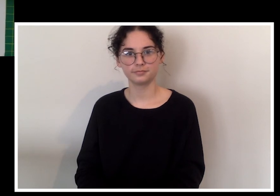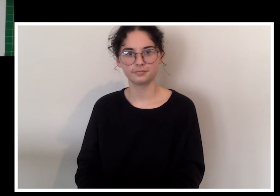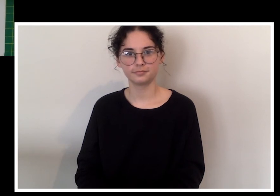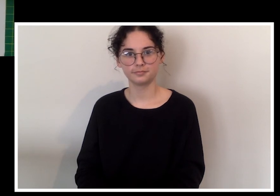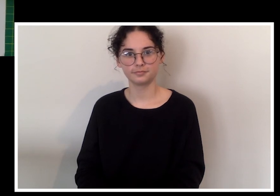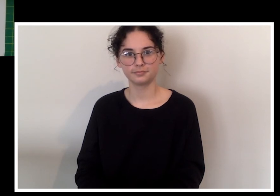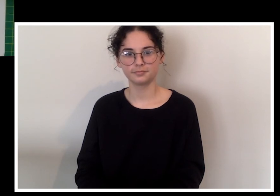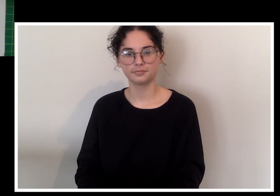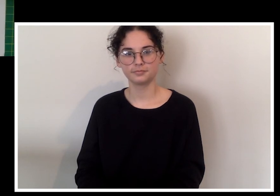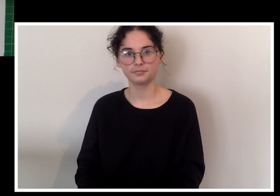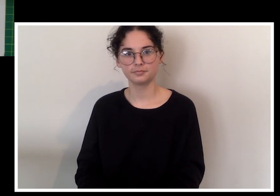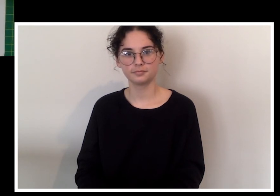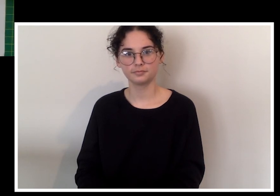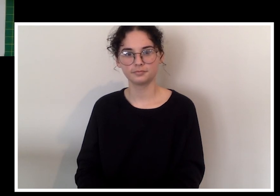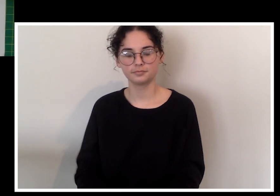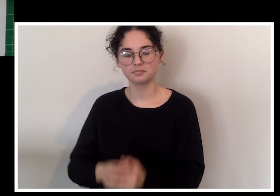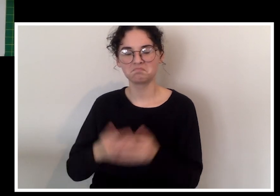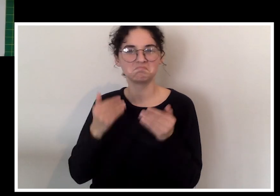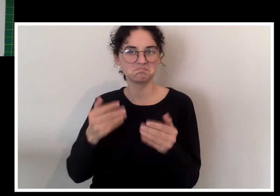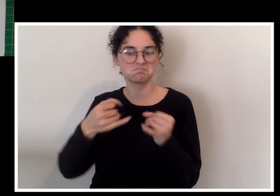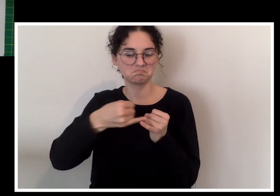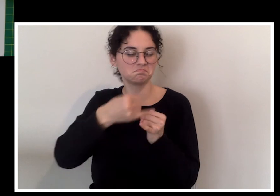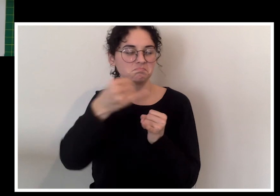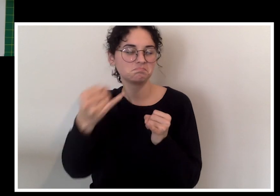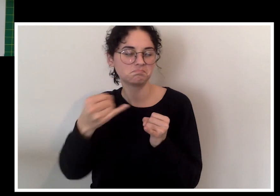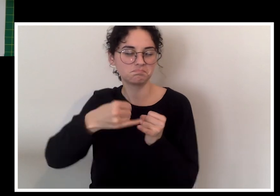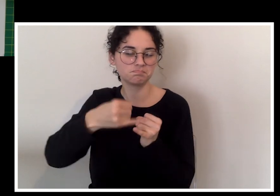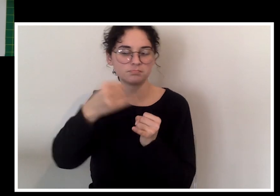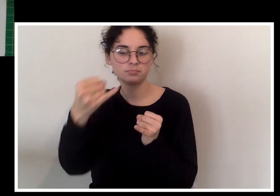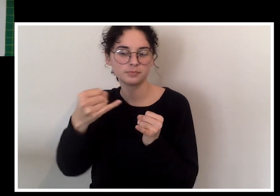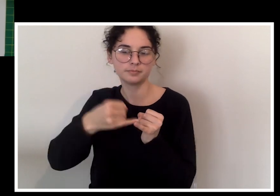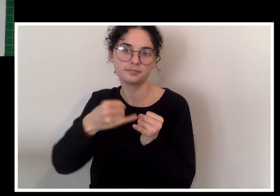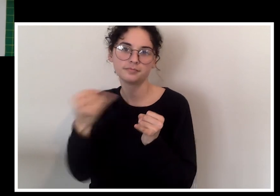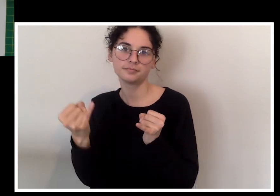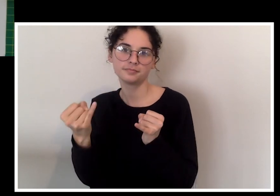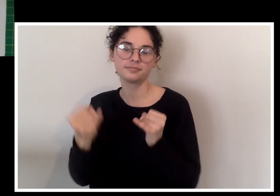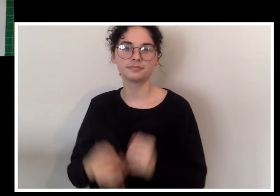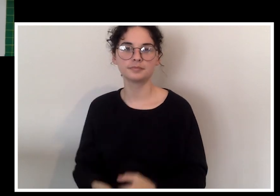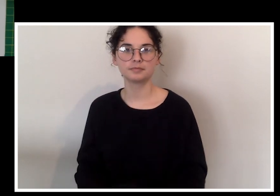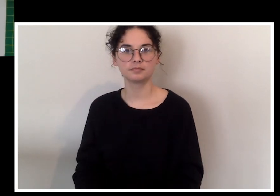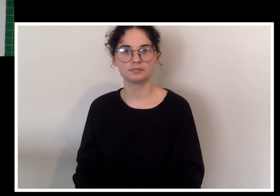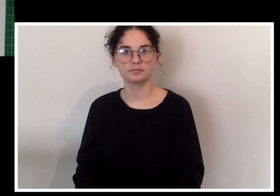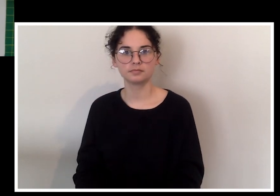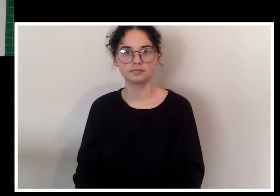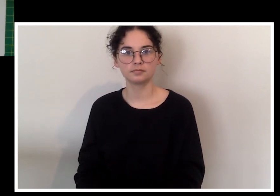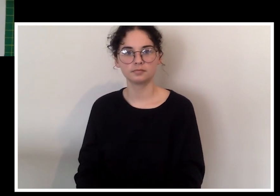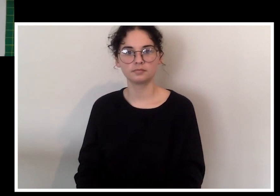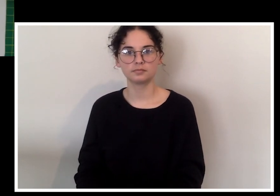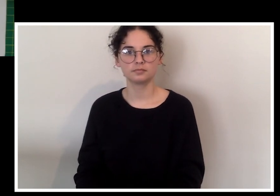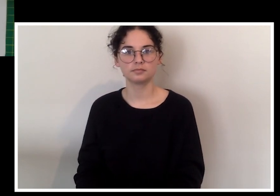And this one, I'm going to do all curves since it was all curving on me as I tried to trace